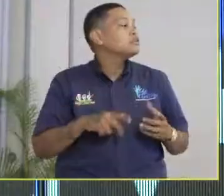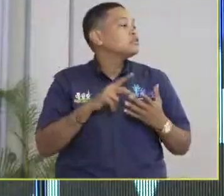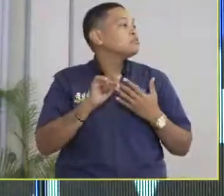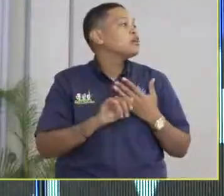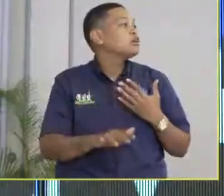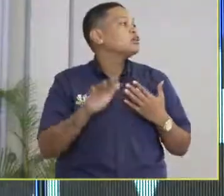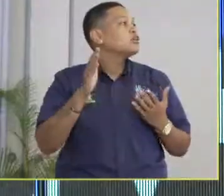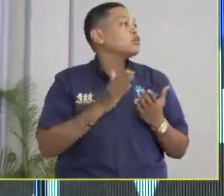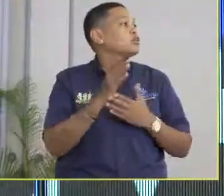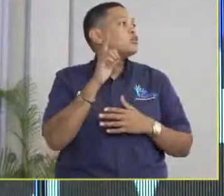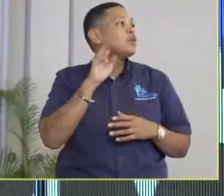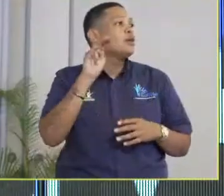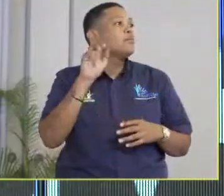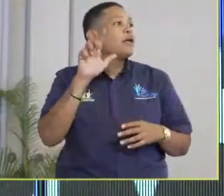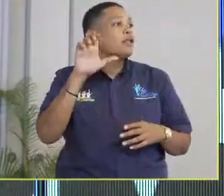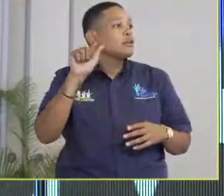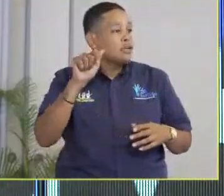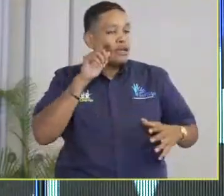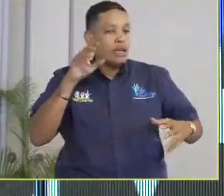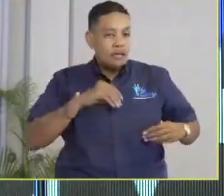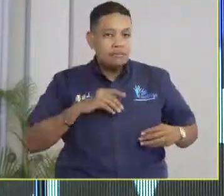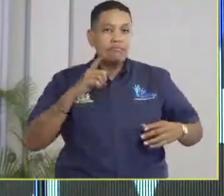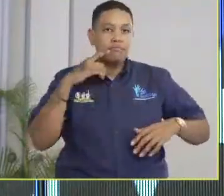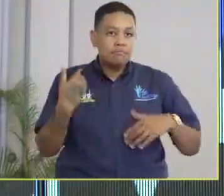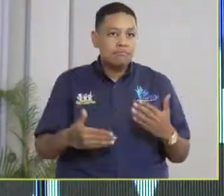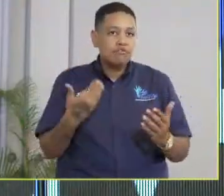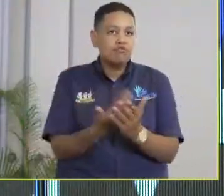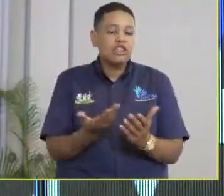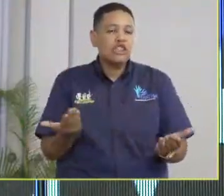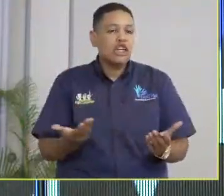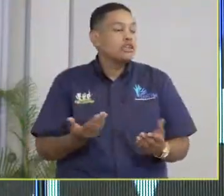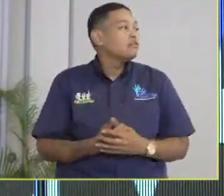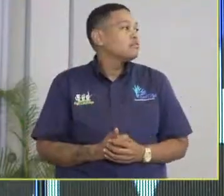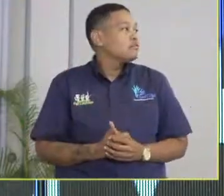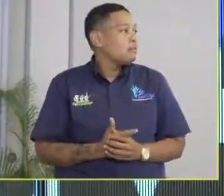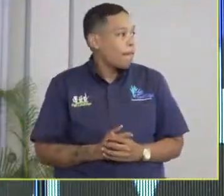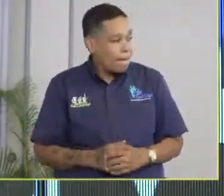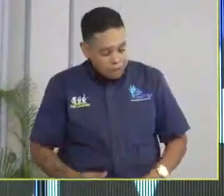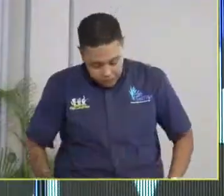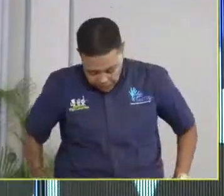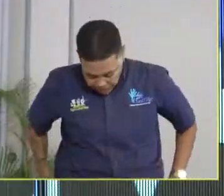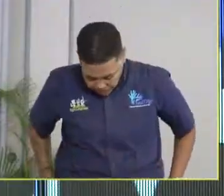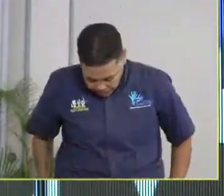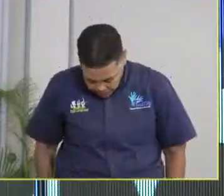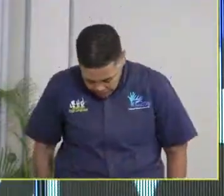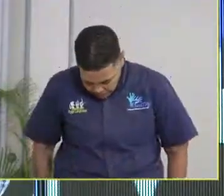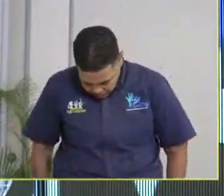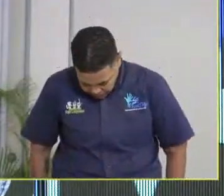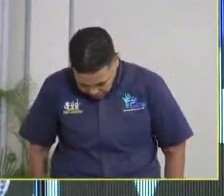project by the MLC and take it here. So,